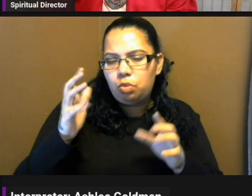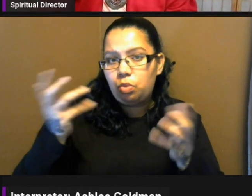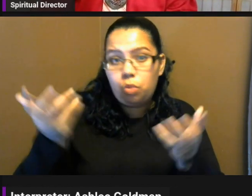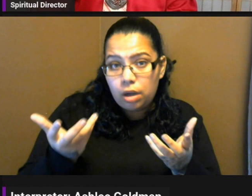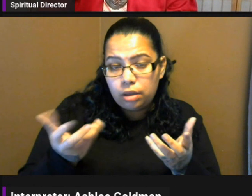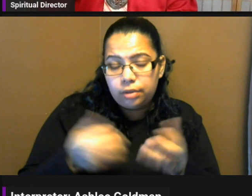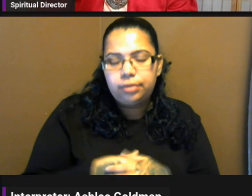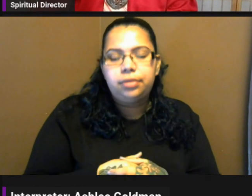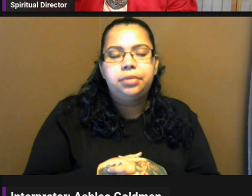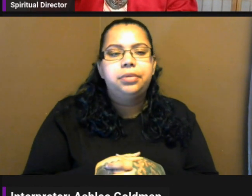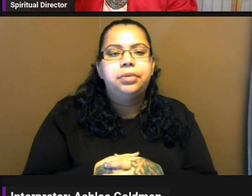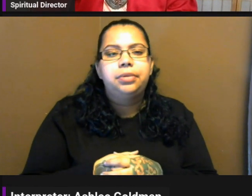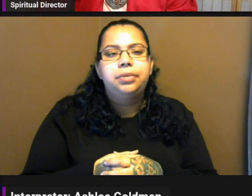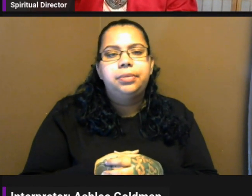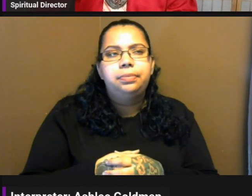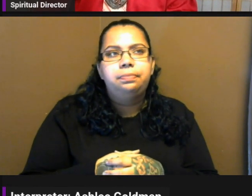So not